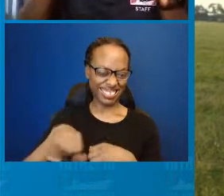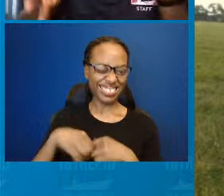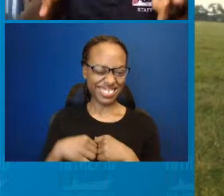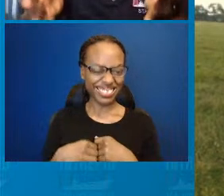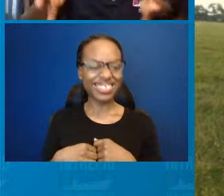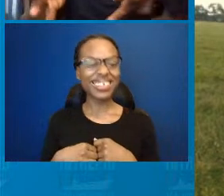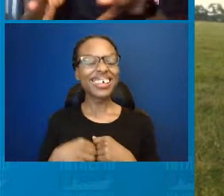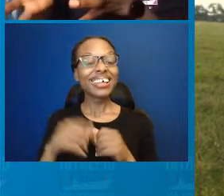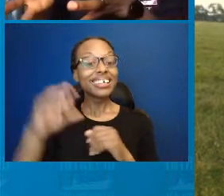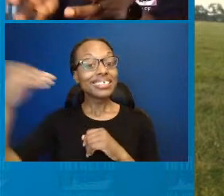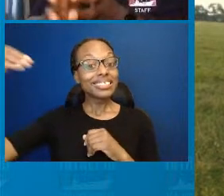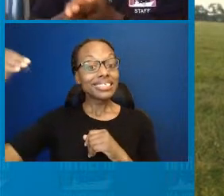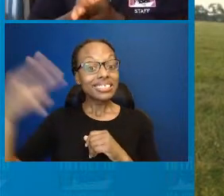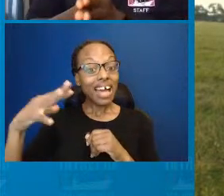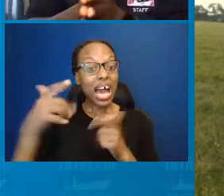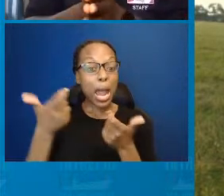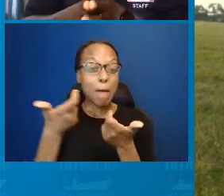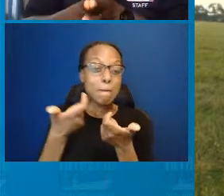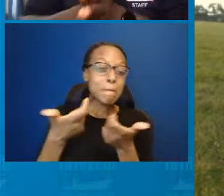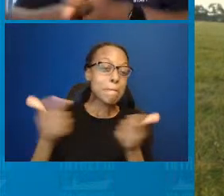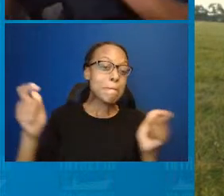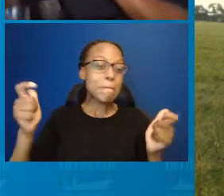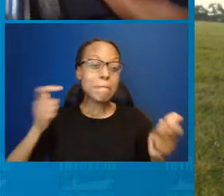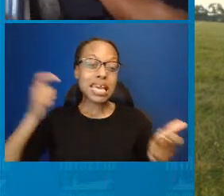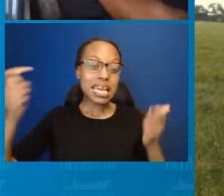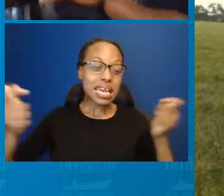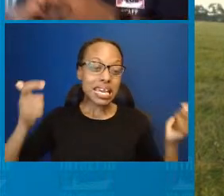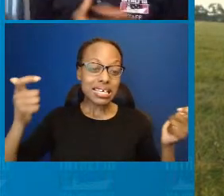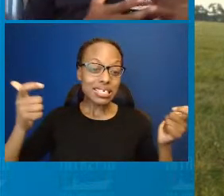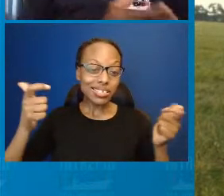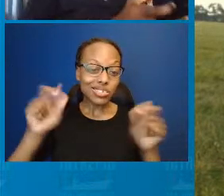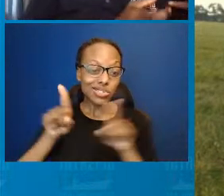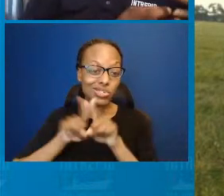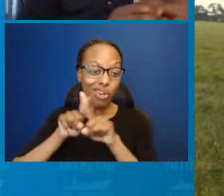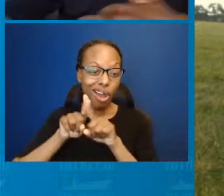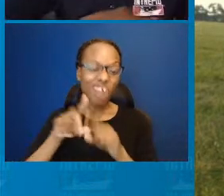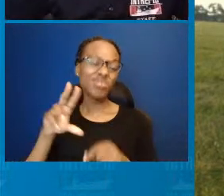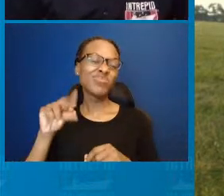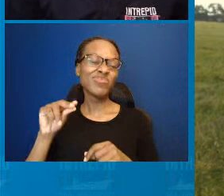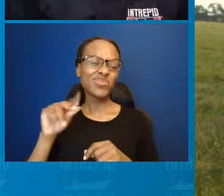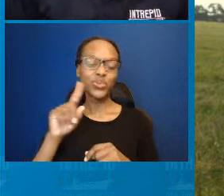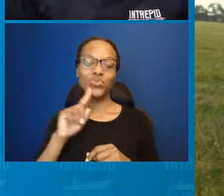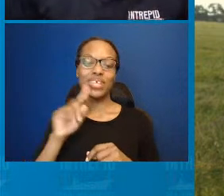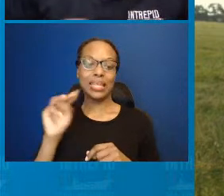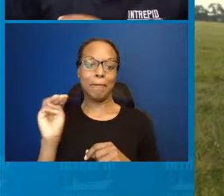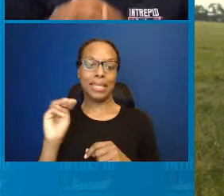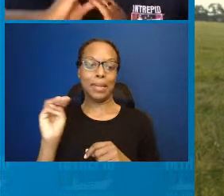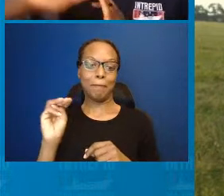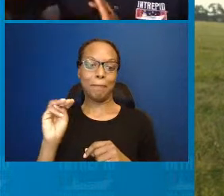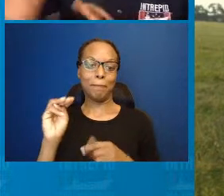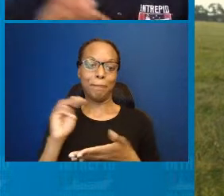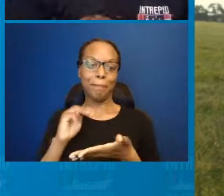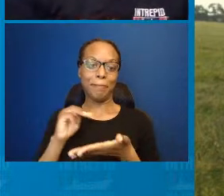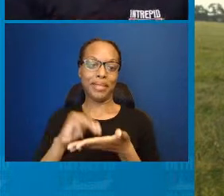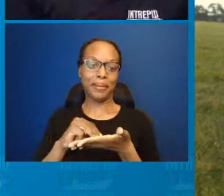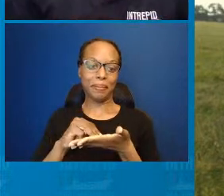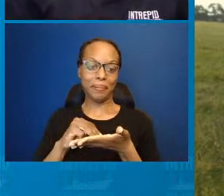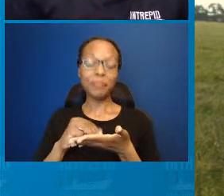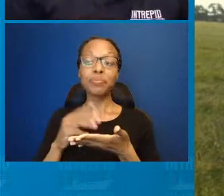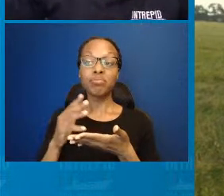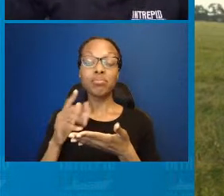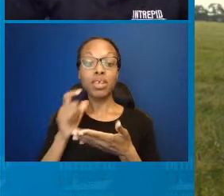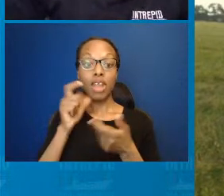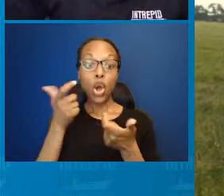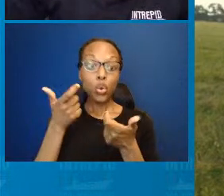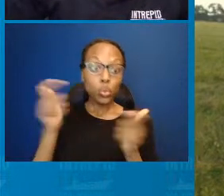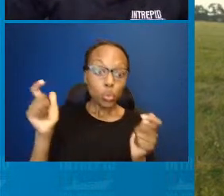much a medium-sized star, right? It's not too big, but it's not small. There are some stars that are a lot more massive than